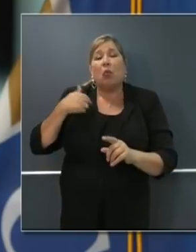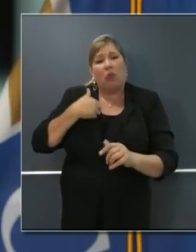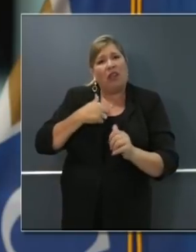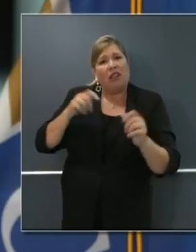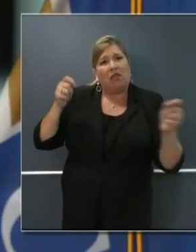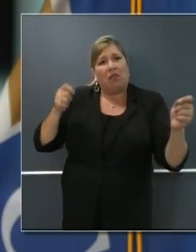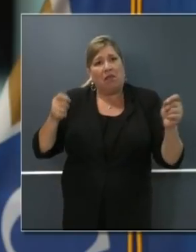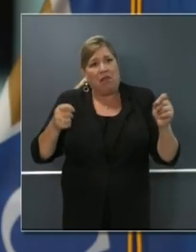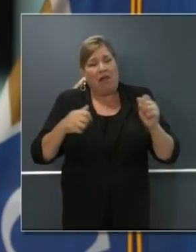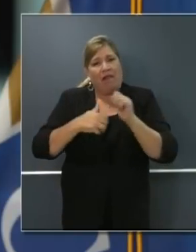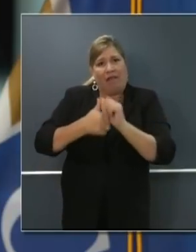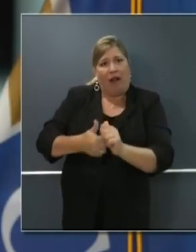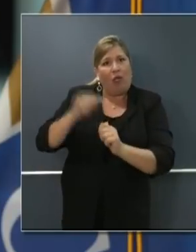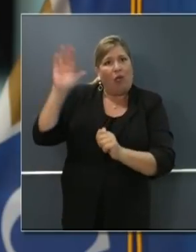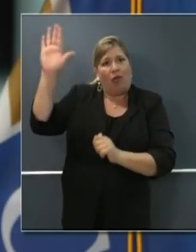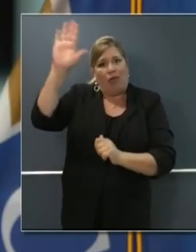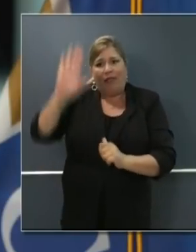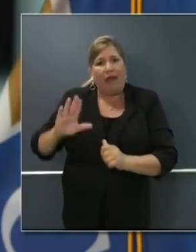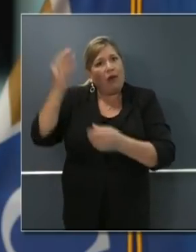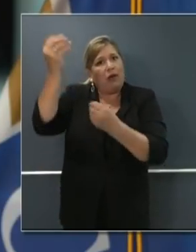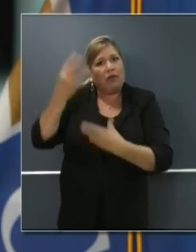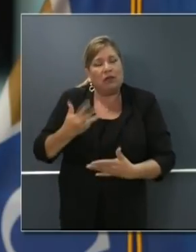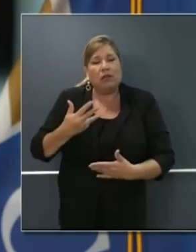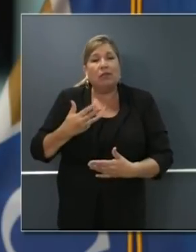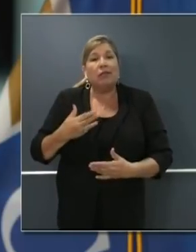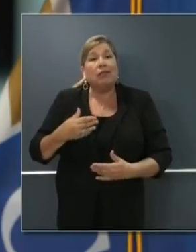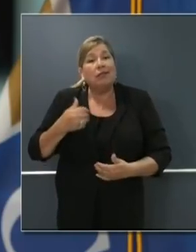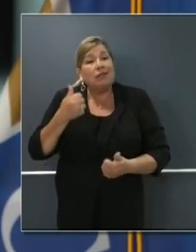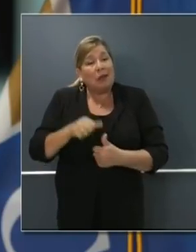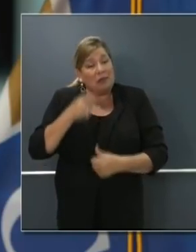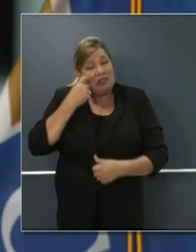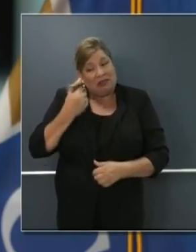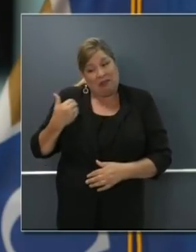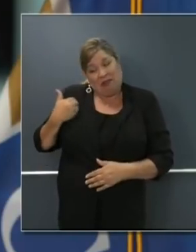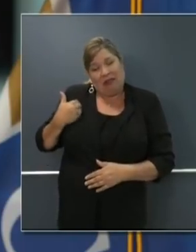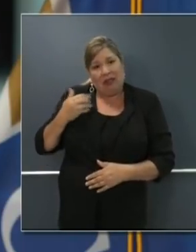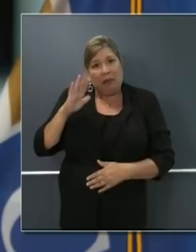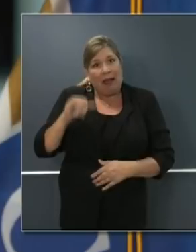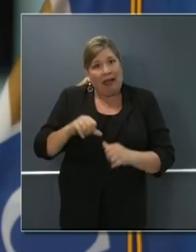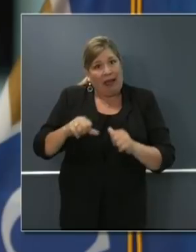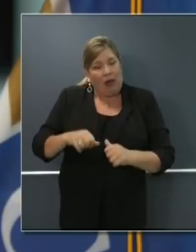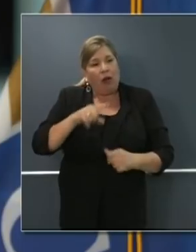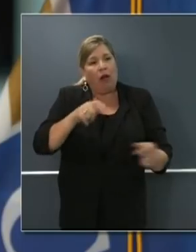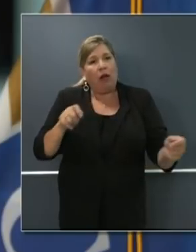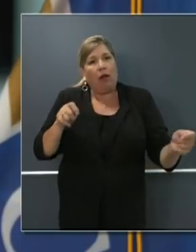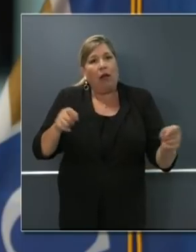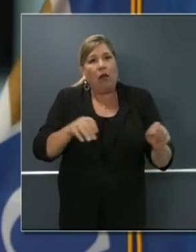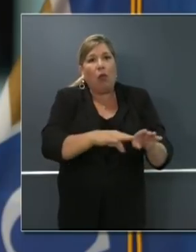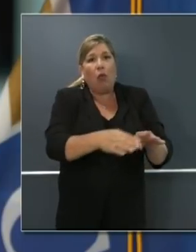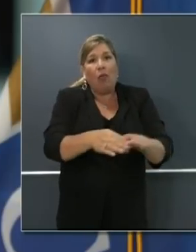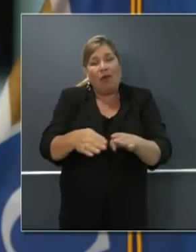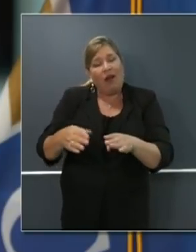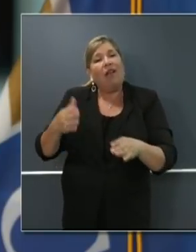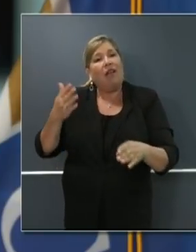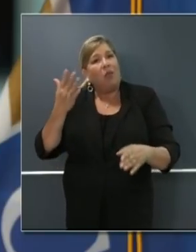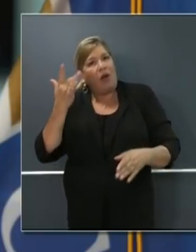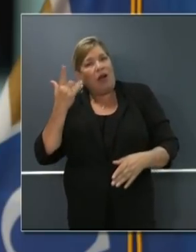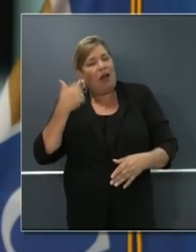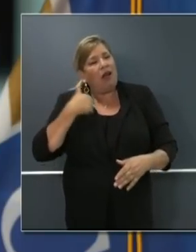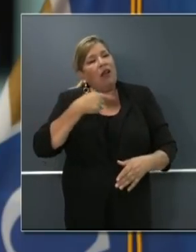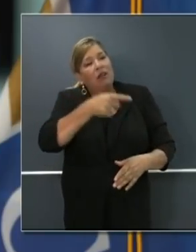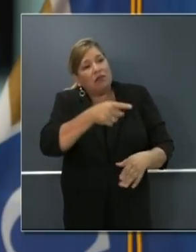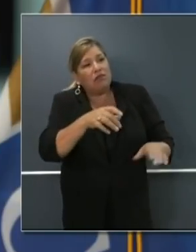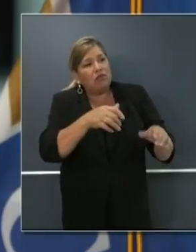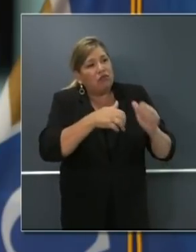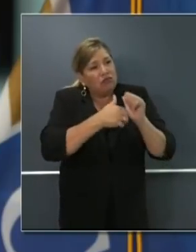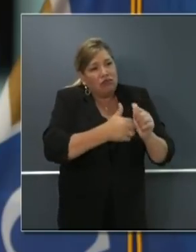positive news for most folks, not only in Northern California, but all across the state, because I think you'll be seeing similar things. But